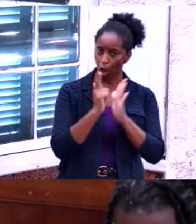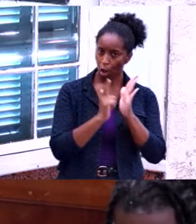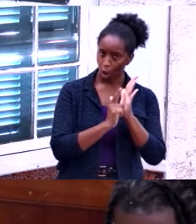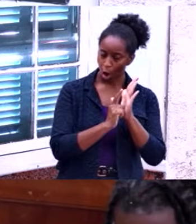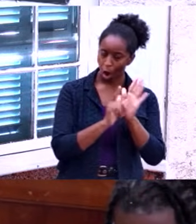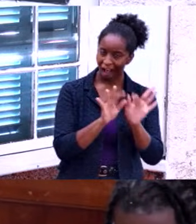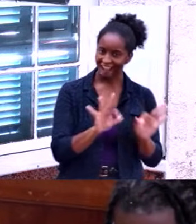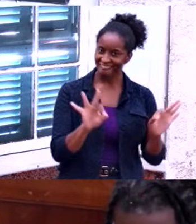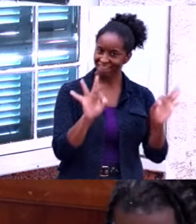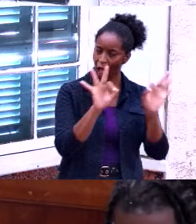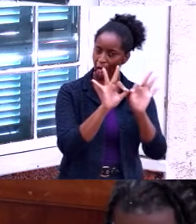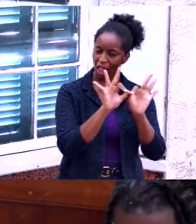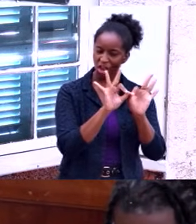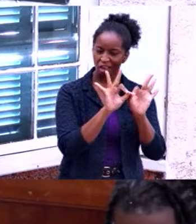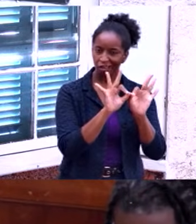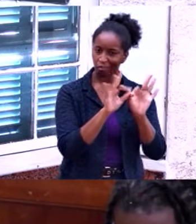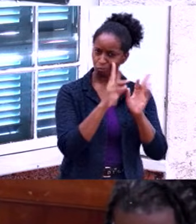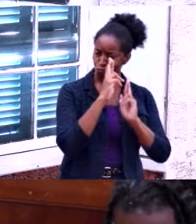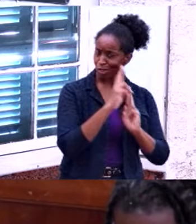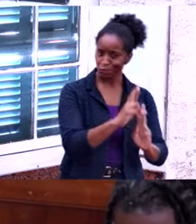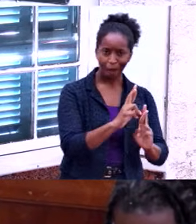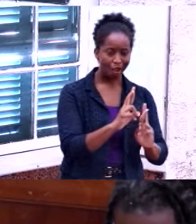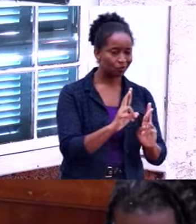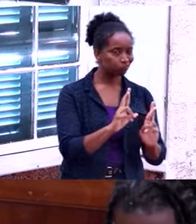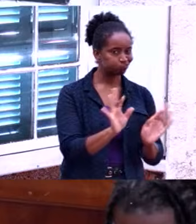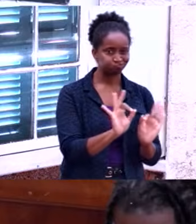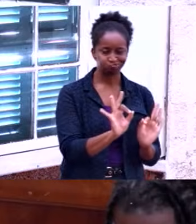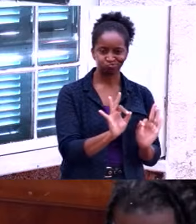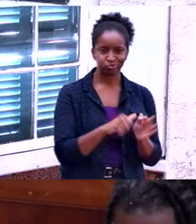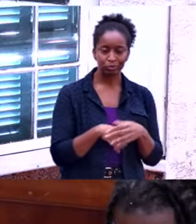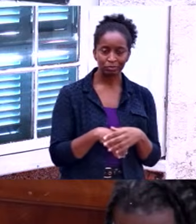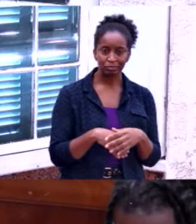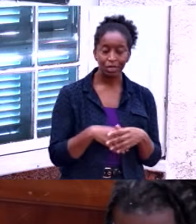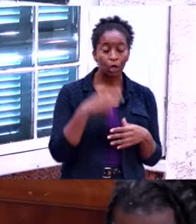Gaza. And right in our doorsteps,